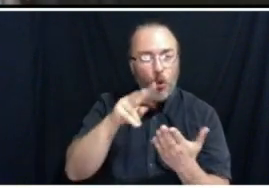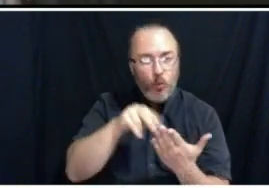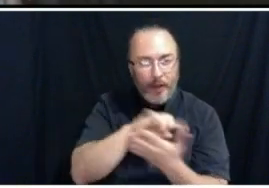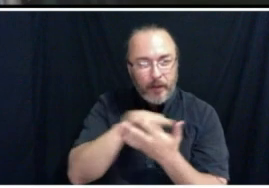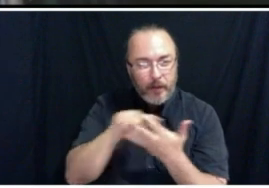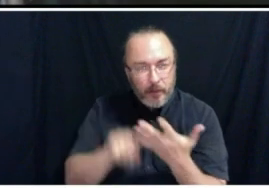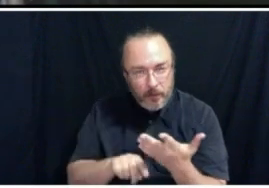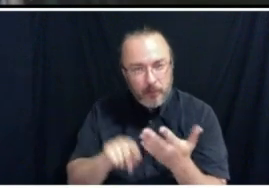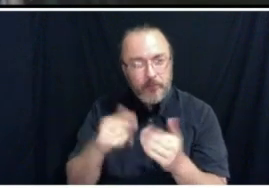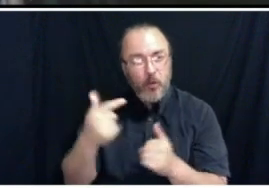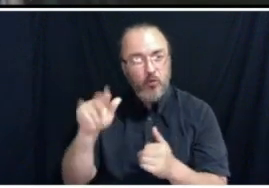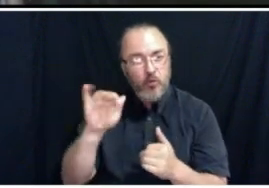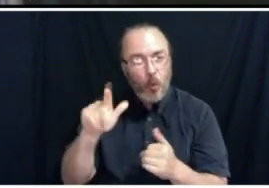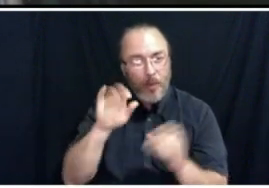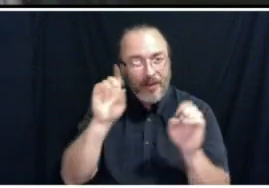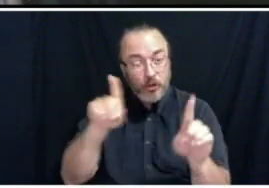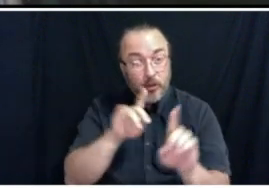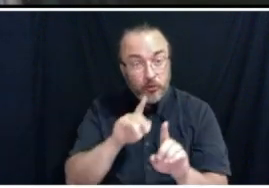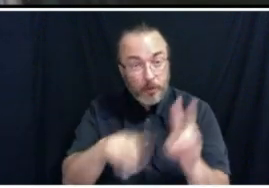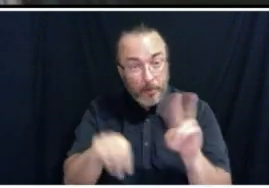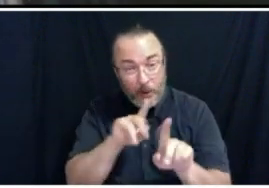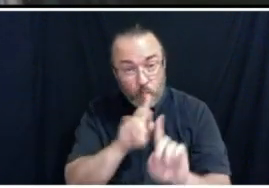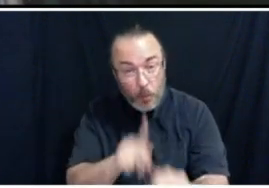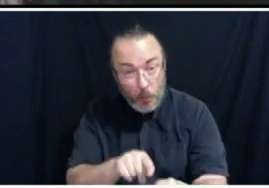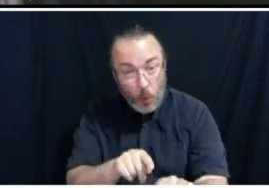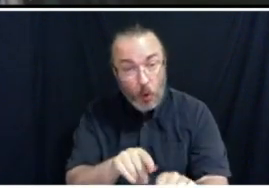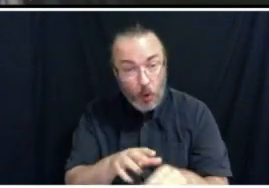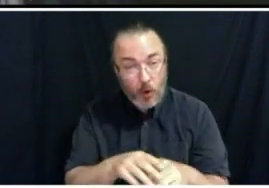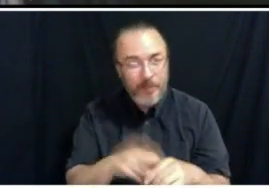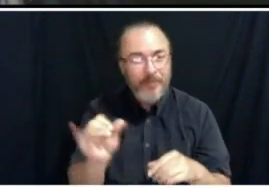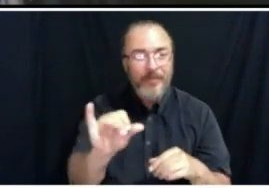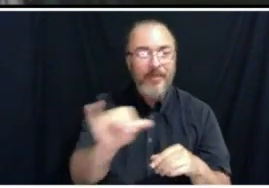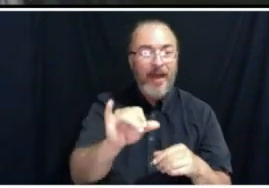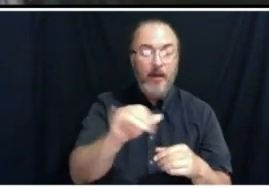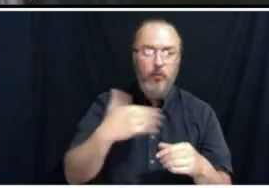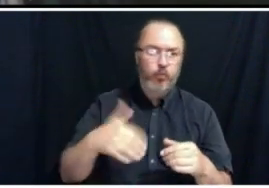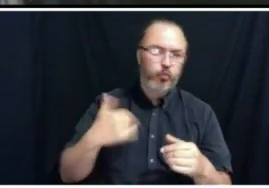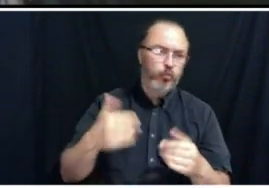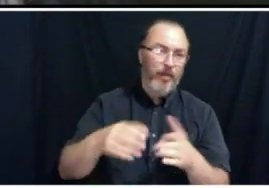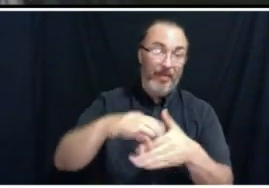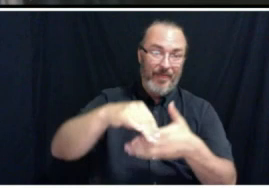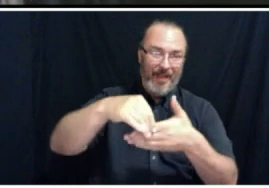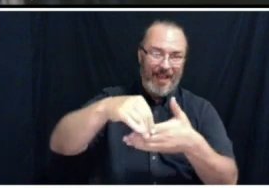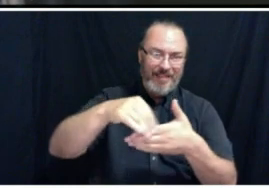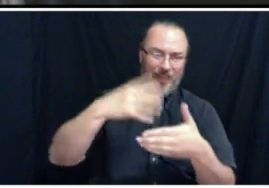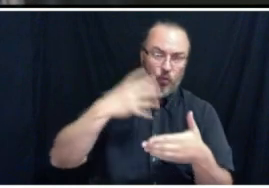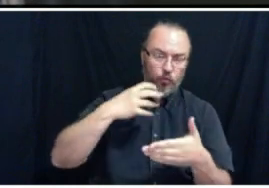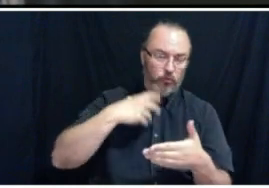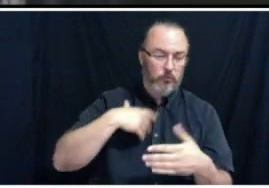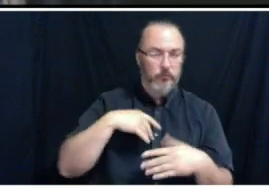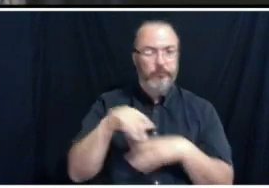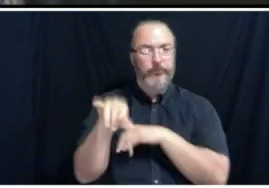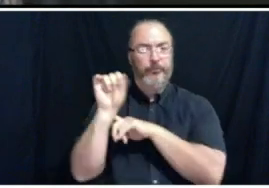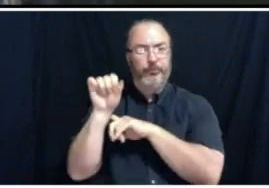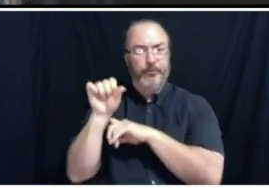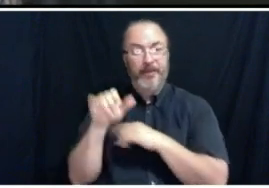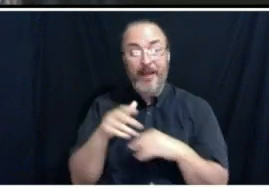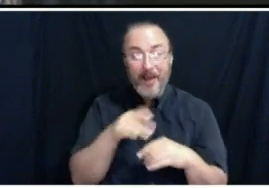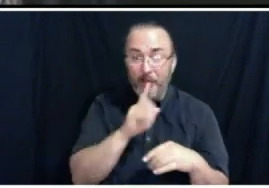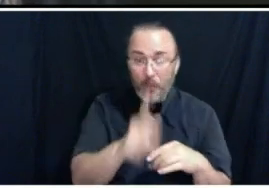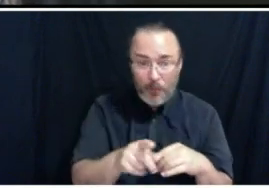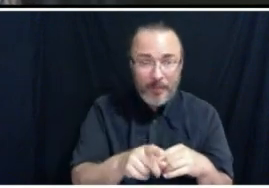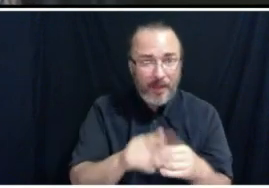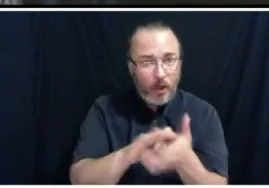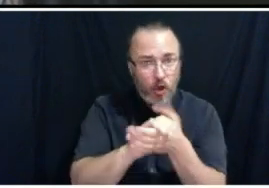Monitoring Report, like the wealth of content is really staggering. And so that's something to be congratulated